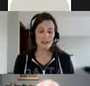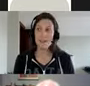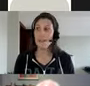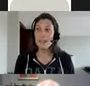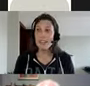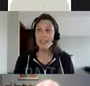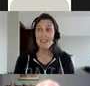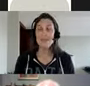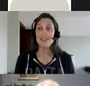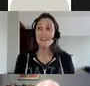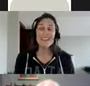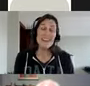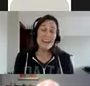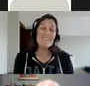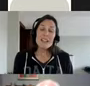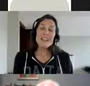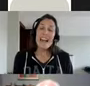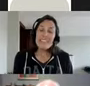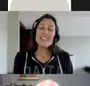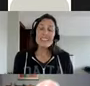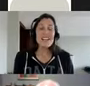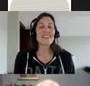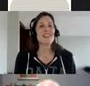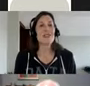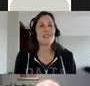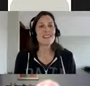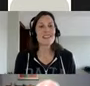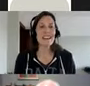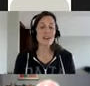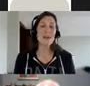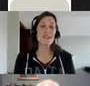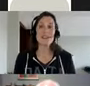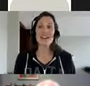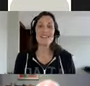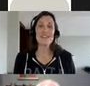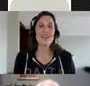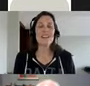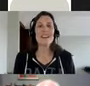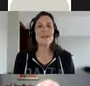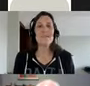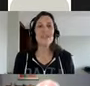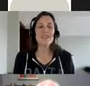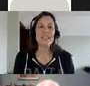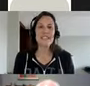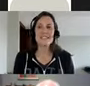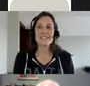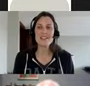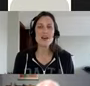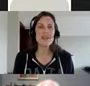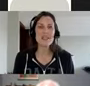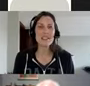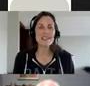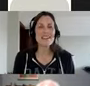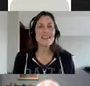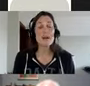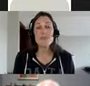And I'm glad you guys were active in the chat. It's always nice to get a little bit of interactivity, even if I can't see all